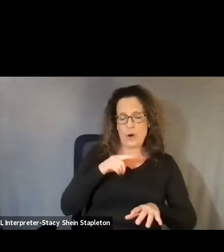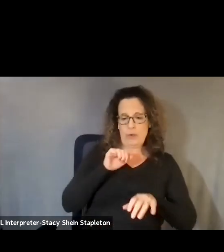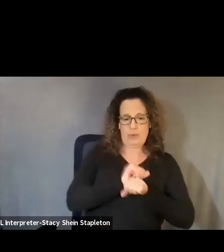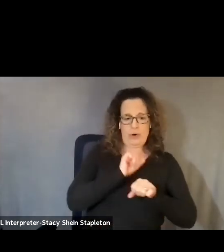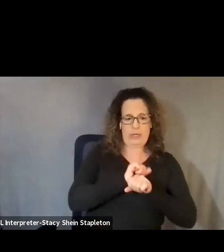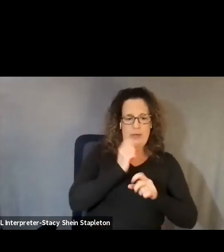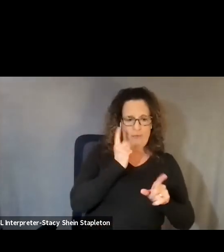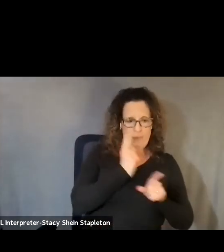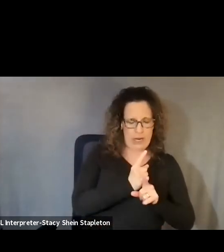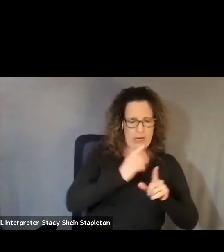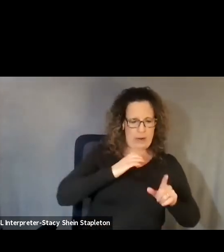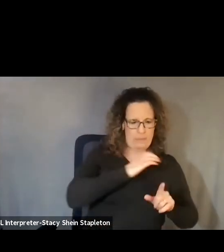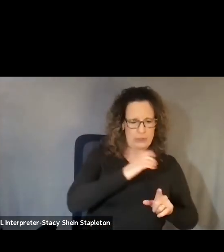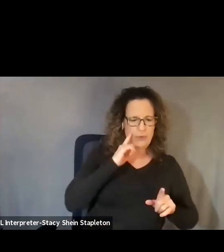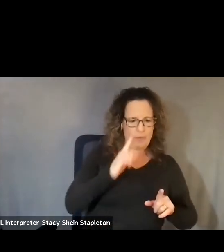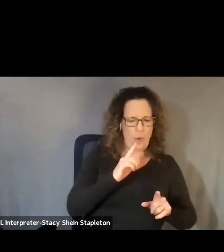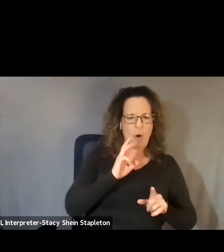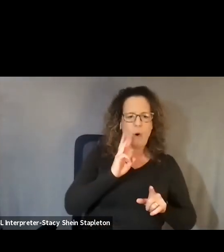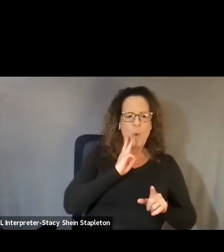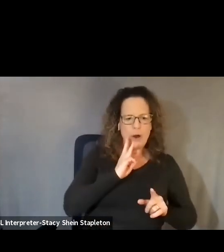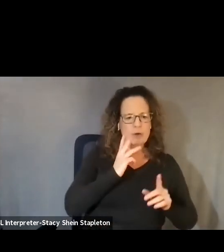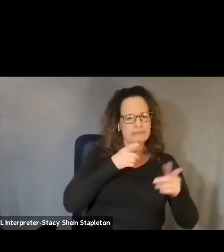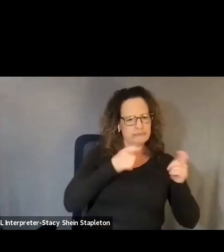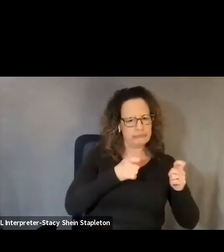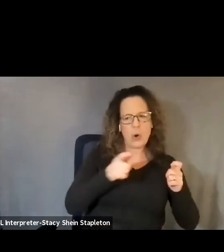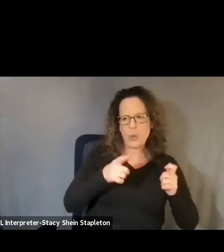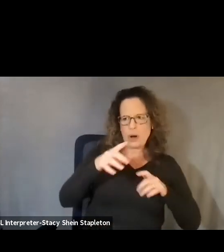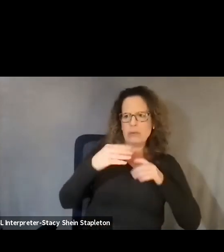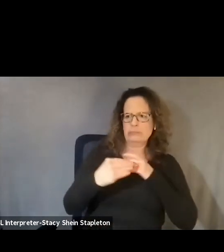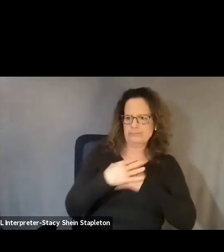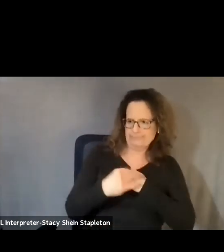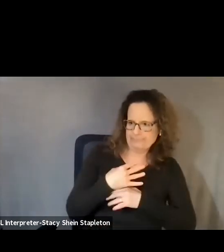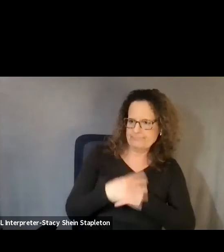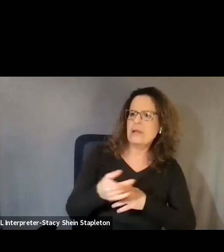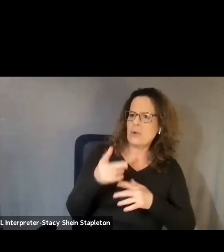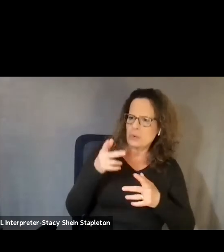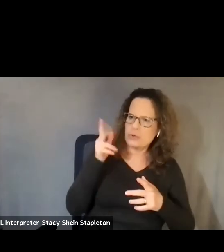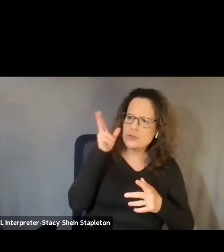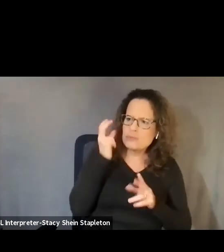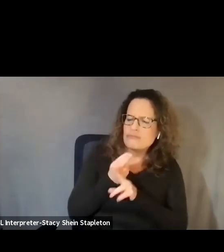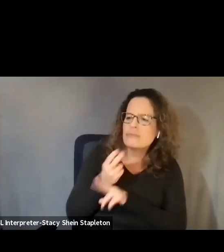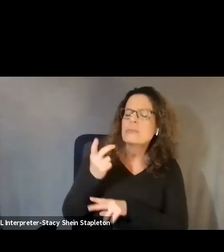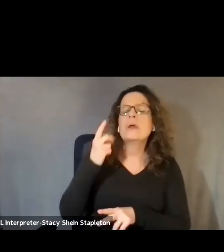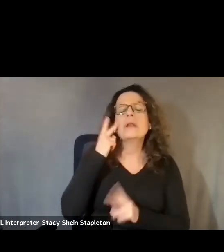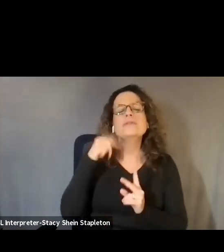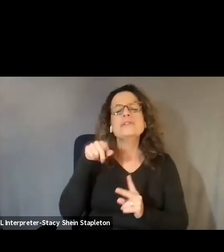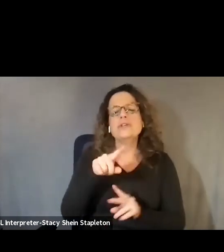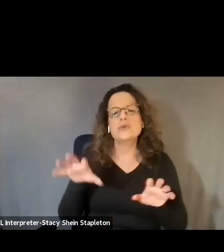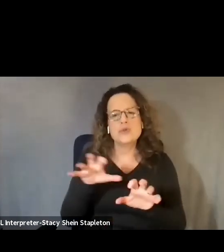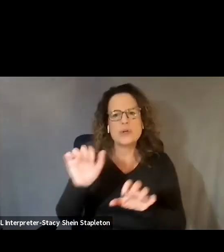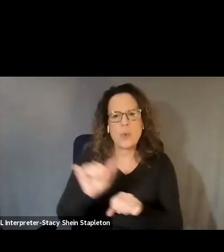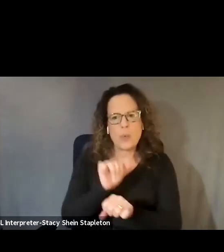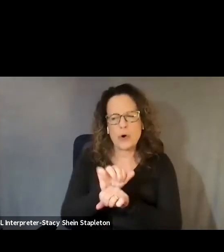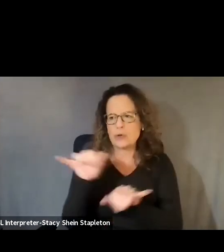right as commissioners, we're listening, we're taking that advice, and we're running with it. And I have seen you all in action doing just